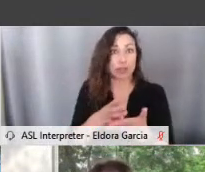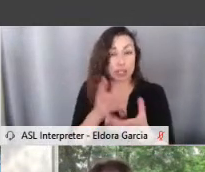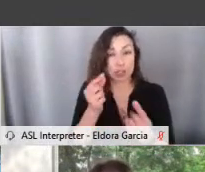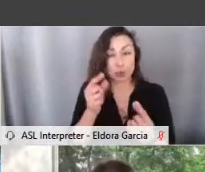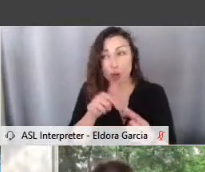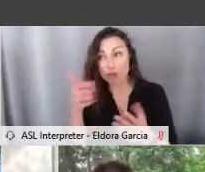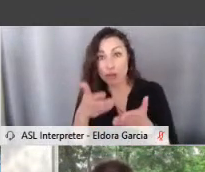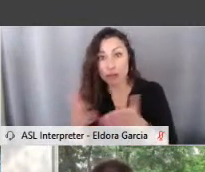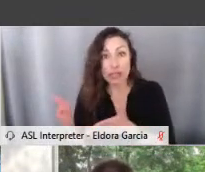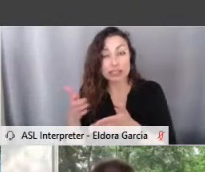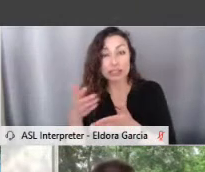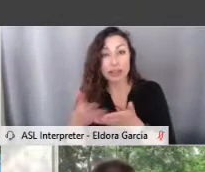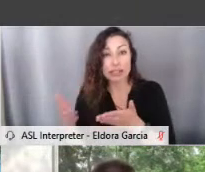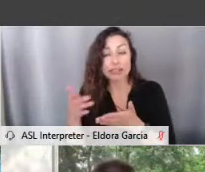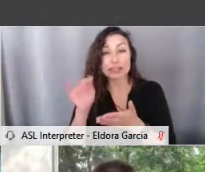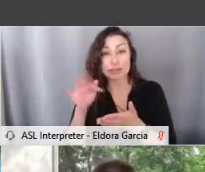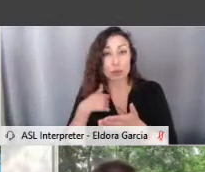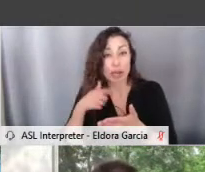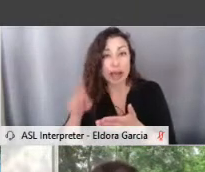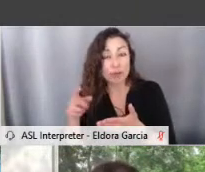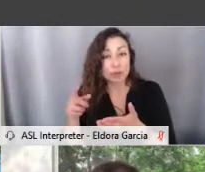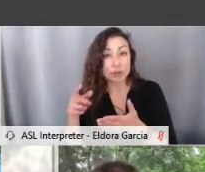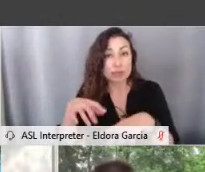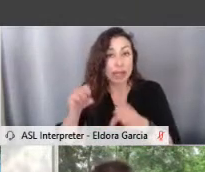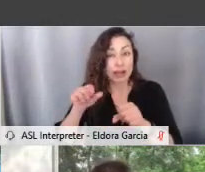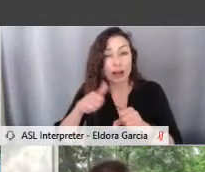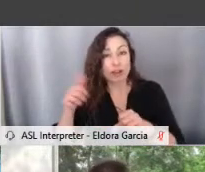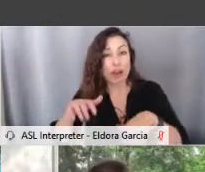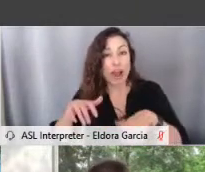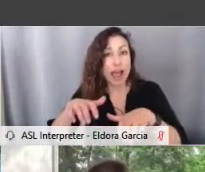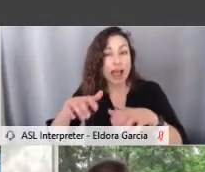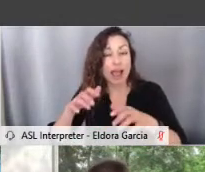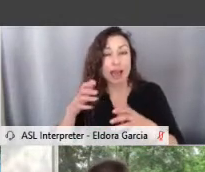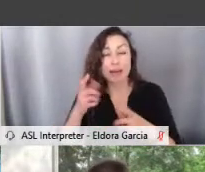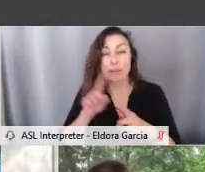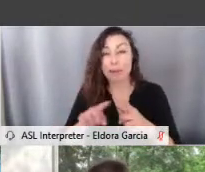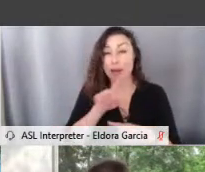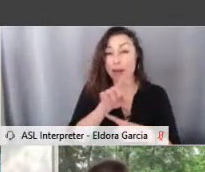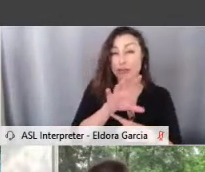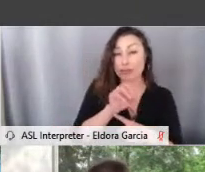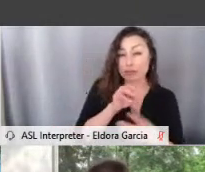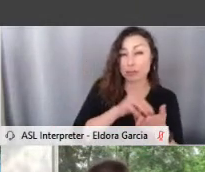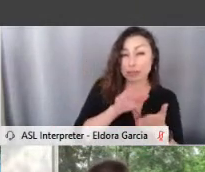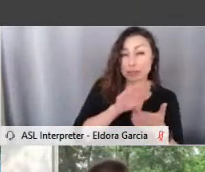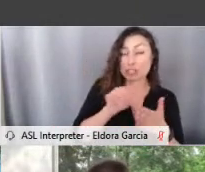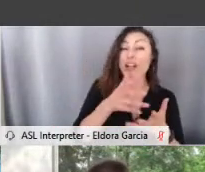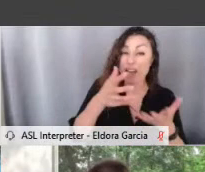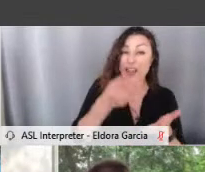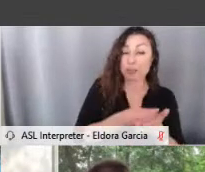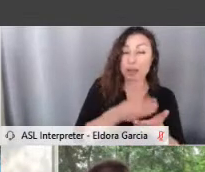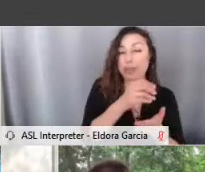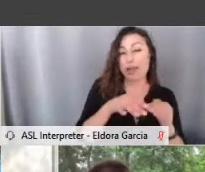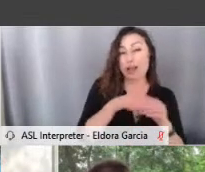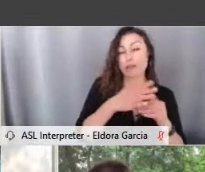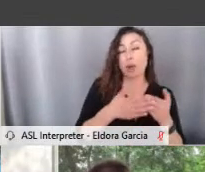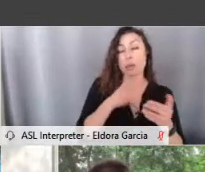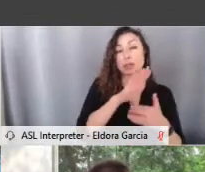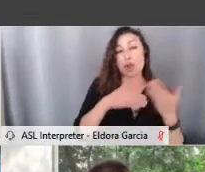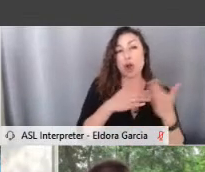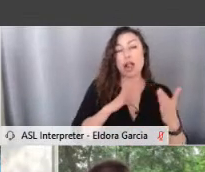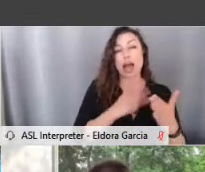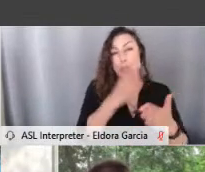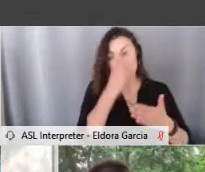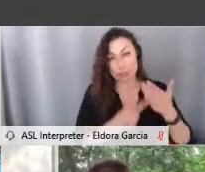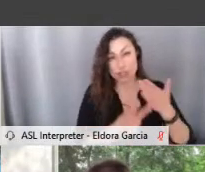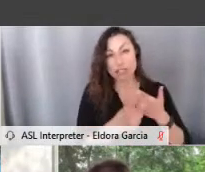things if we need to do them. But I think, it's $150 million is a lot of money, and it covers almost all of our projected